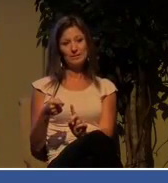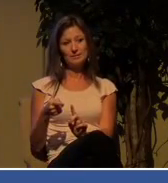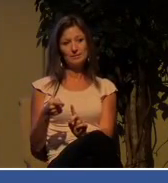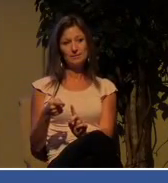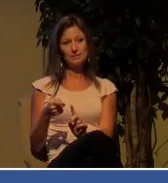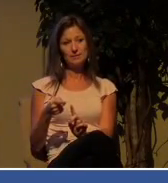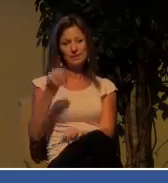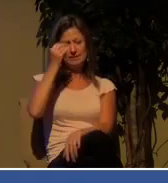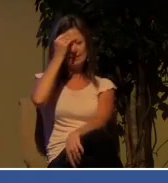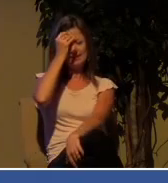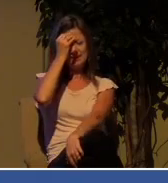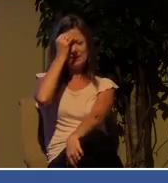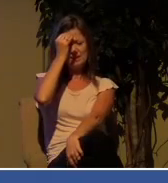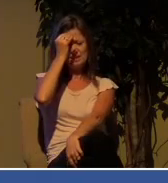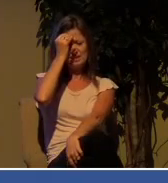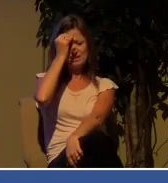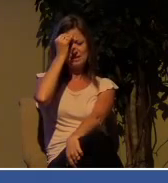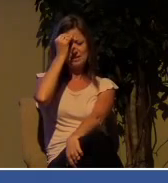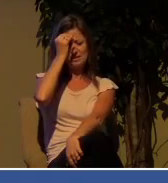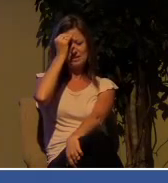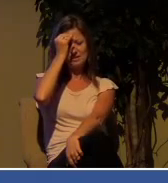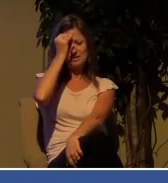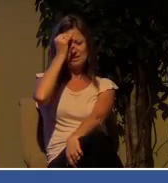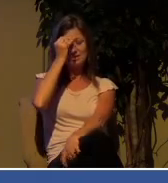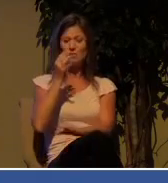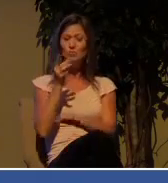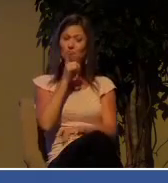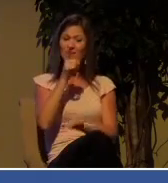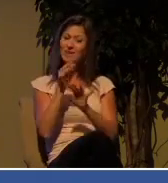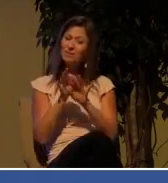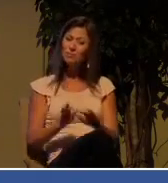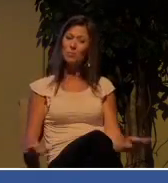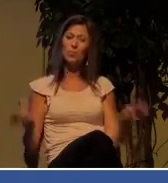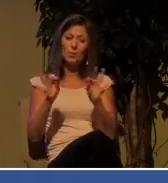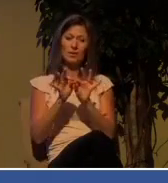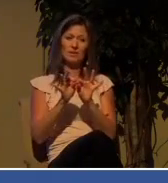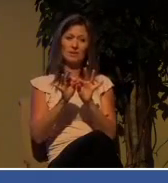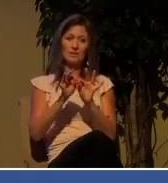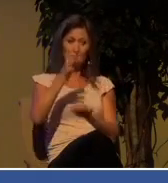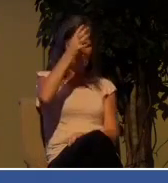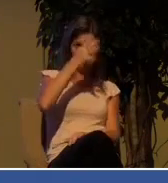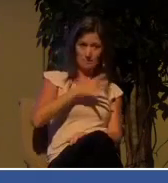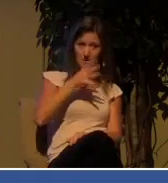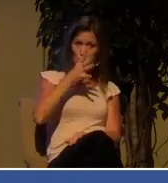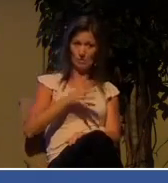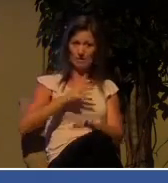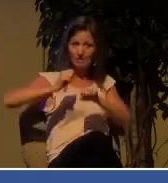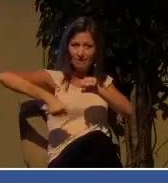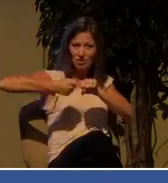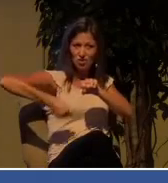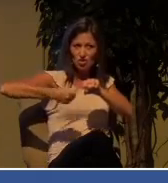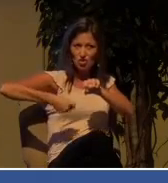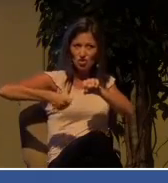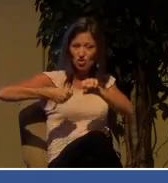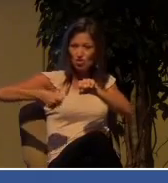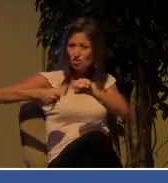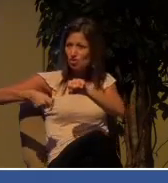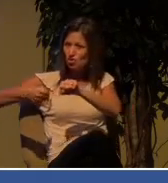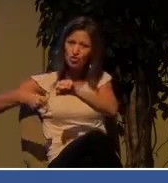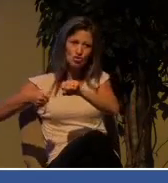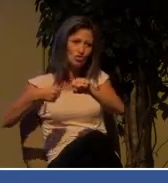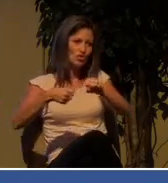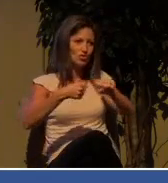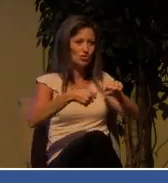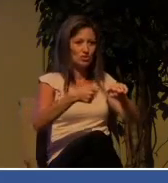think through how important fishing for men and women really is. After